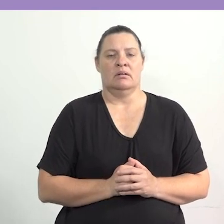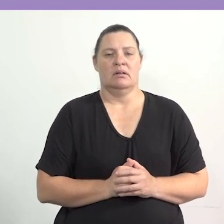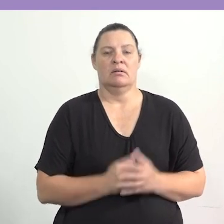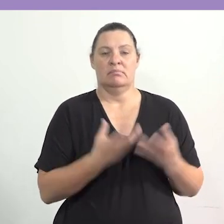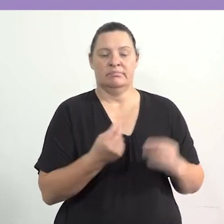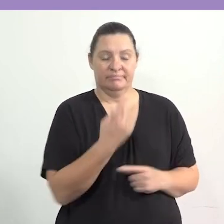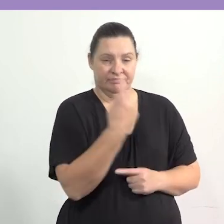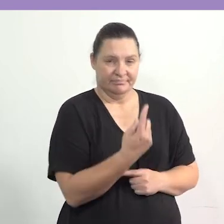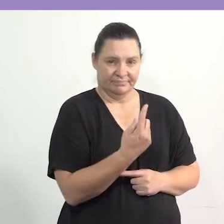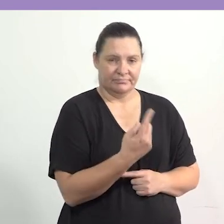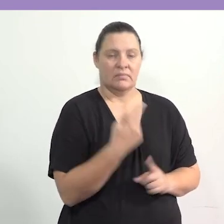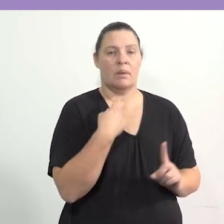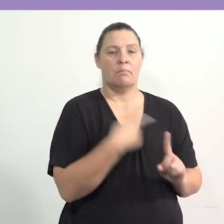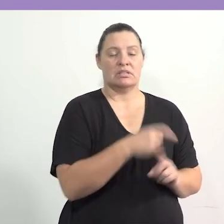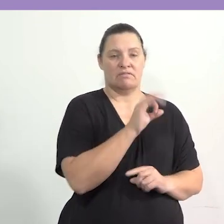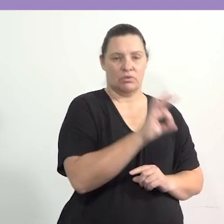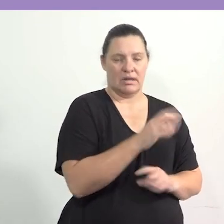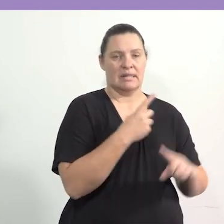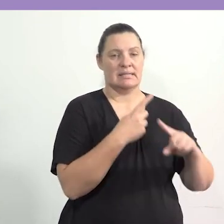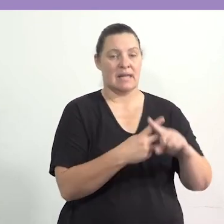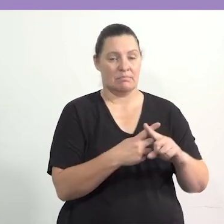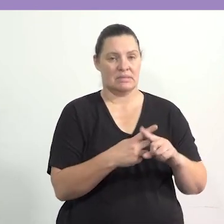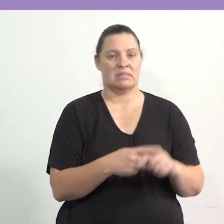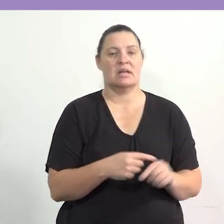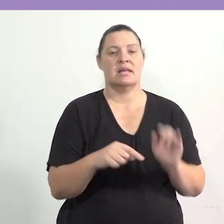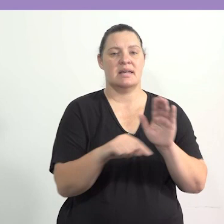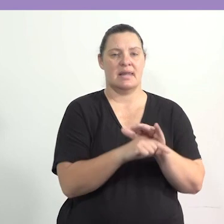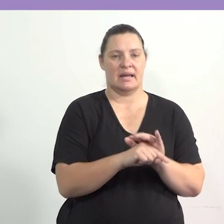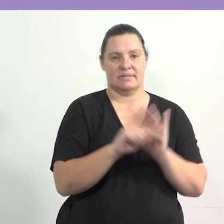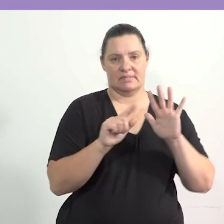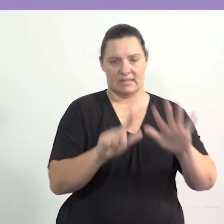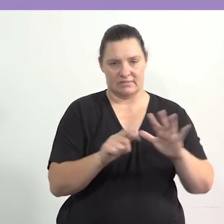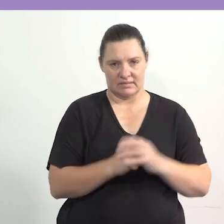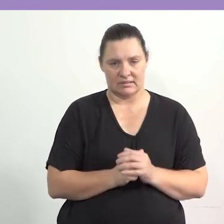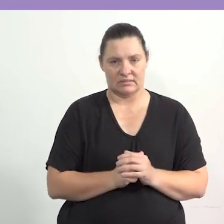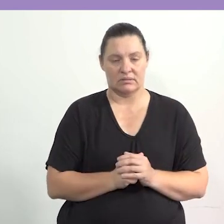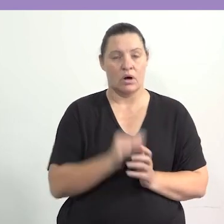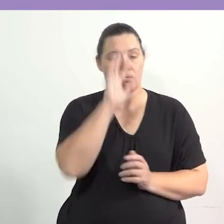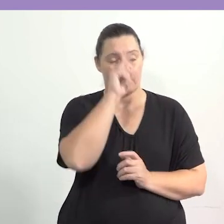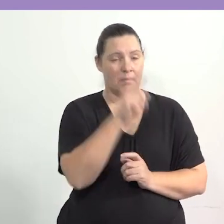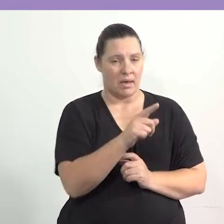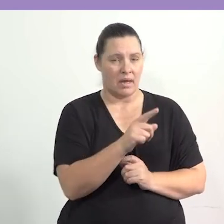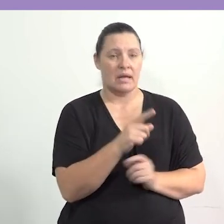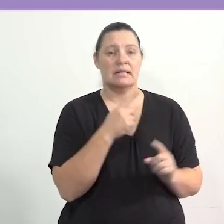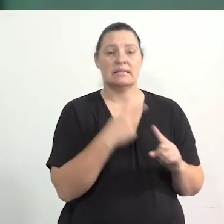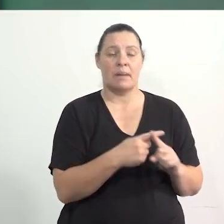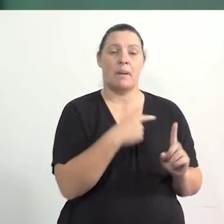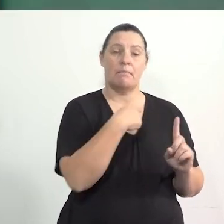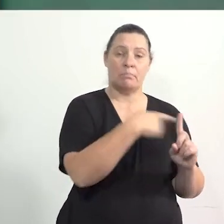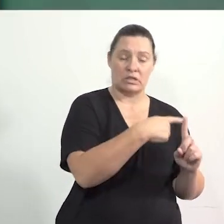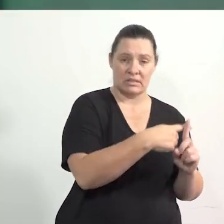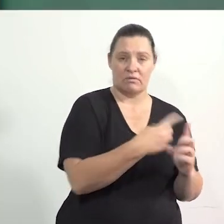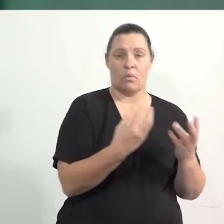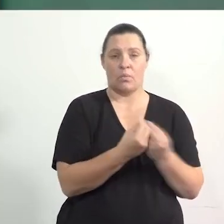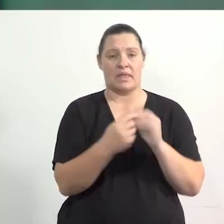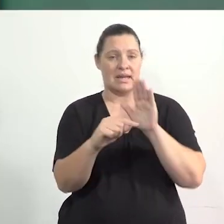I have there number 1, a positive 3 multiplied by a negative 7. Remember, we are multiplying a positive